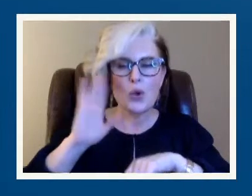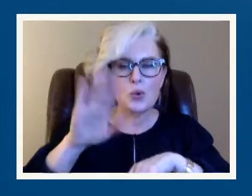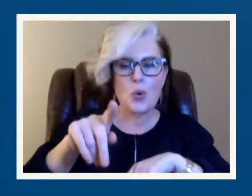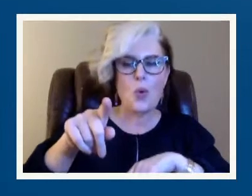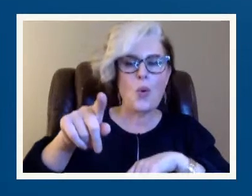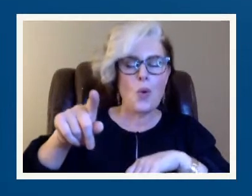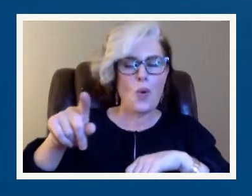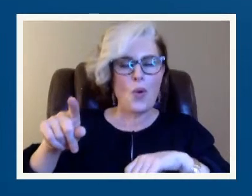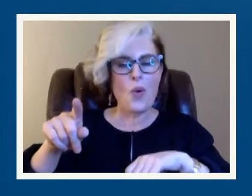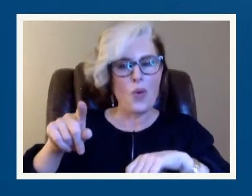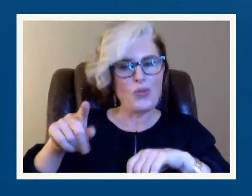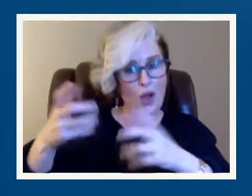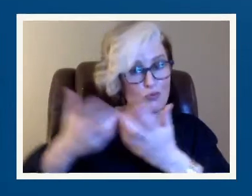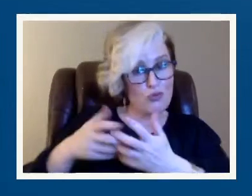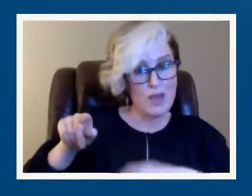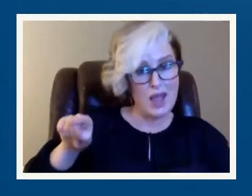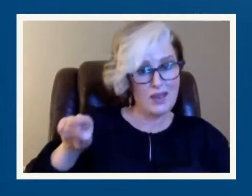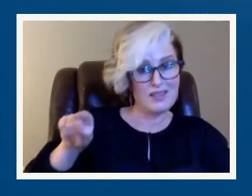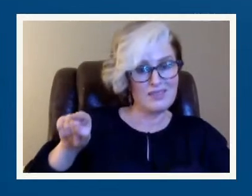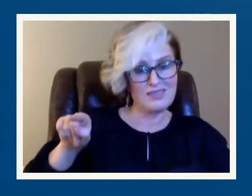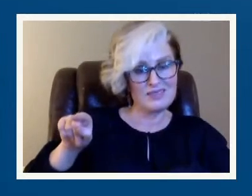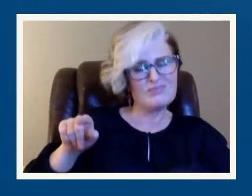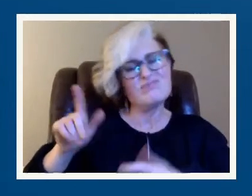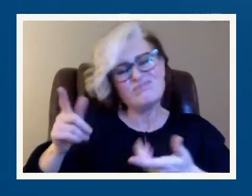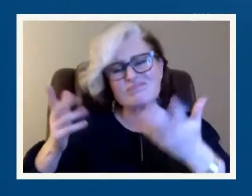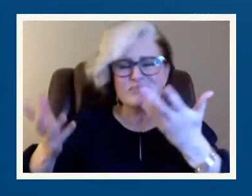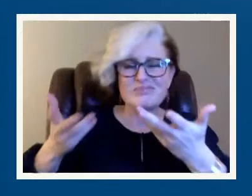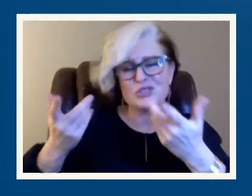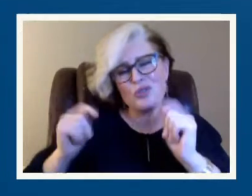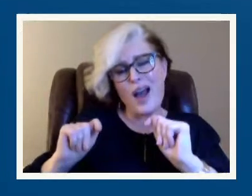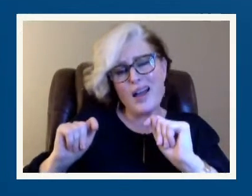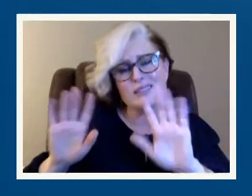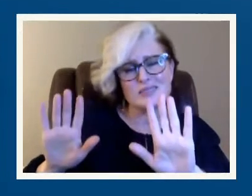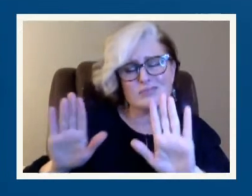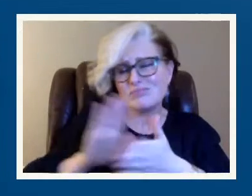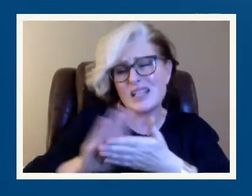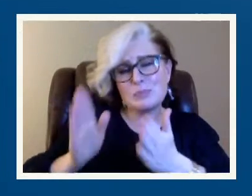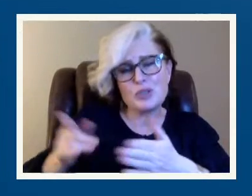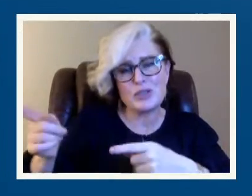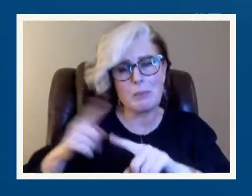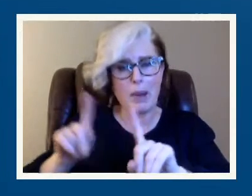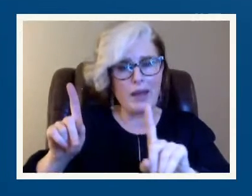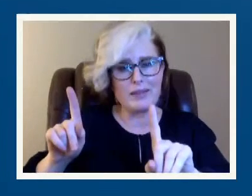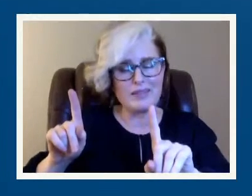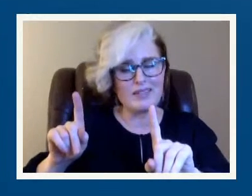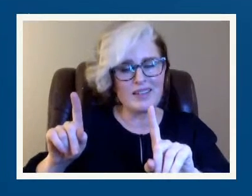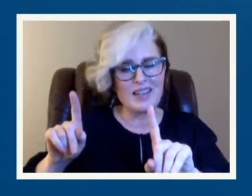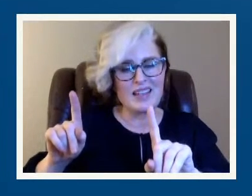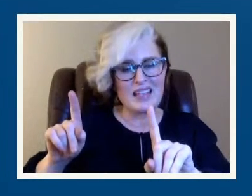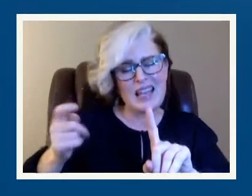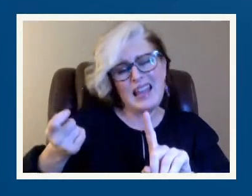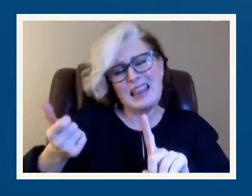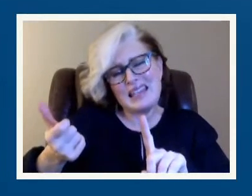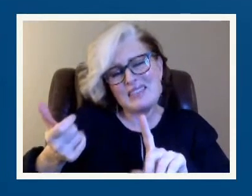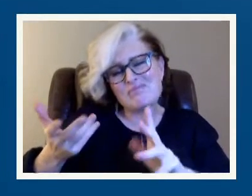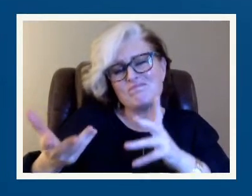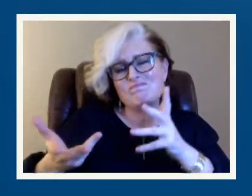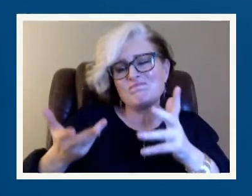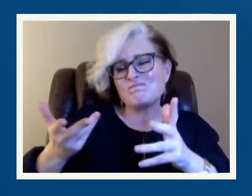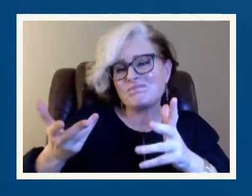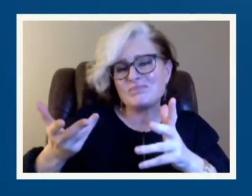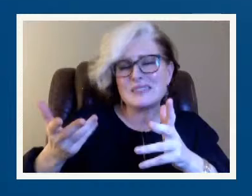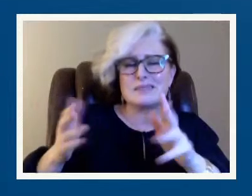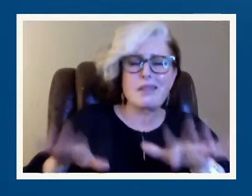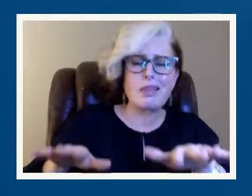You know that roommate of yours who, well-meaning, nice person, but they're a little bit